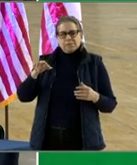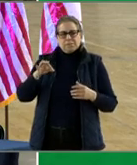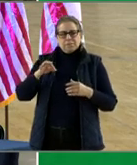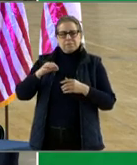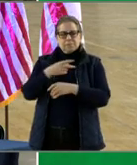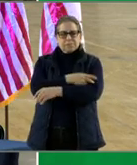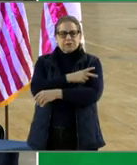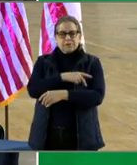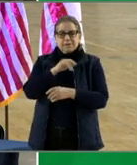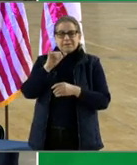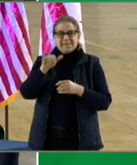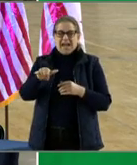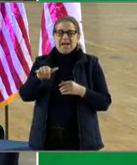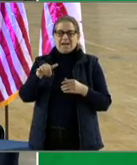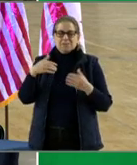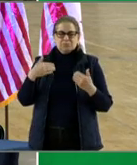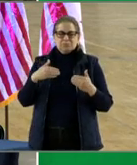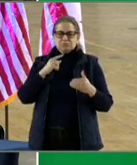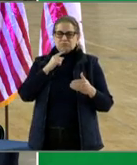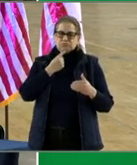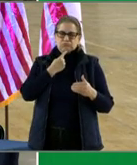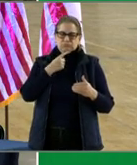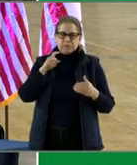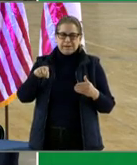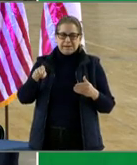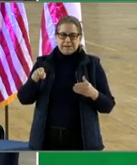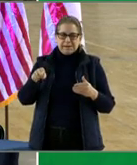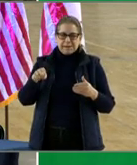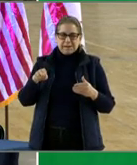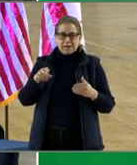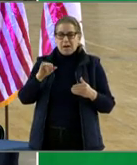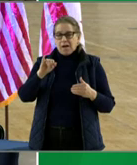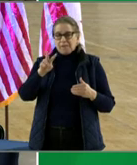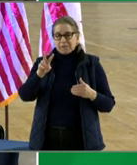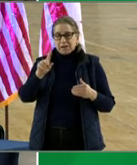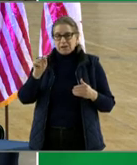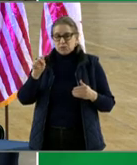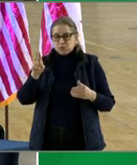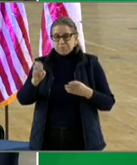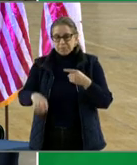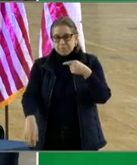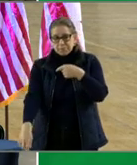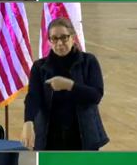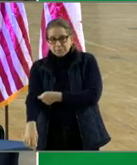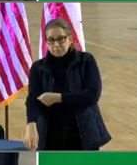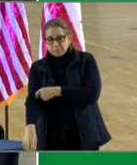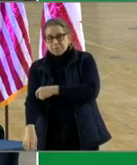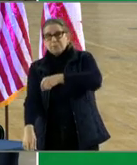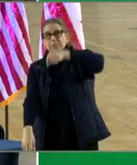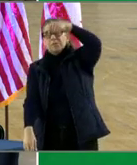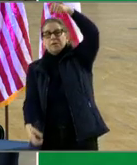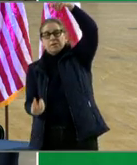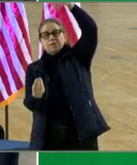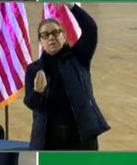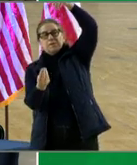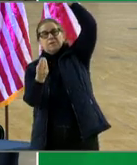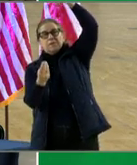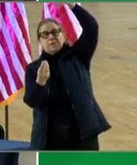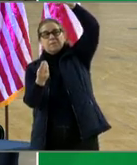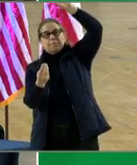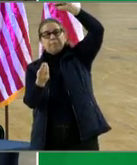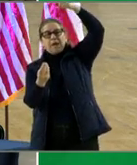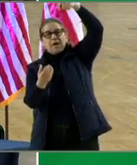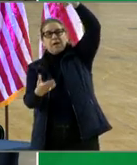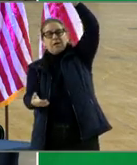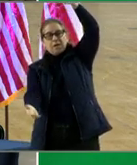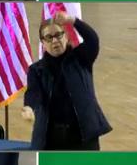healthcare facility, which are the things like IV tubing, IV bags, syringes, all of the things that are necessary to run a pharmacy,